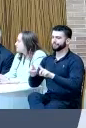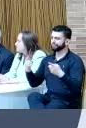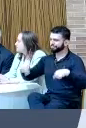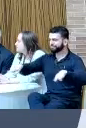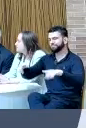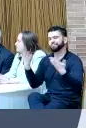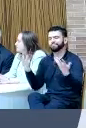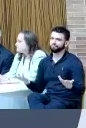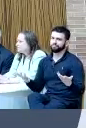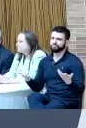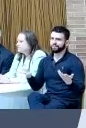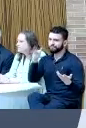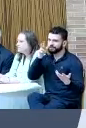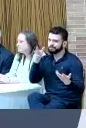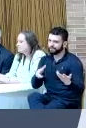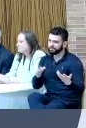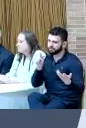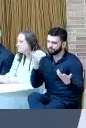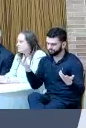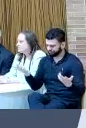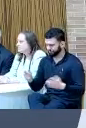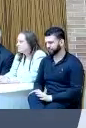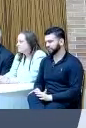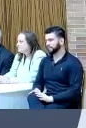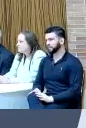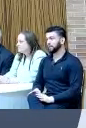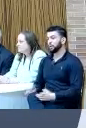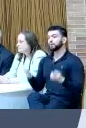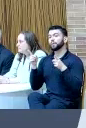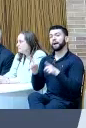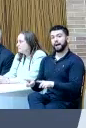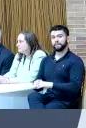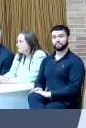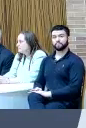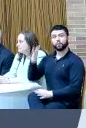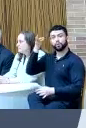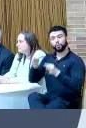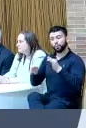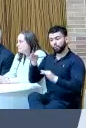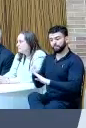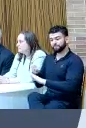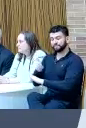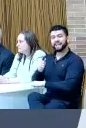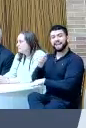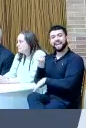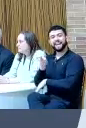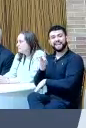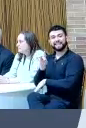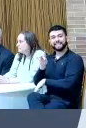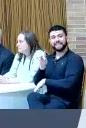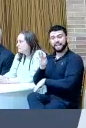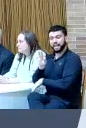job okay so sently the court um in 19 in 1896 and